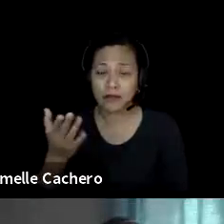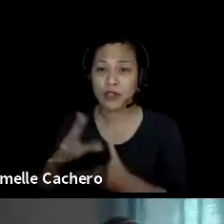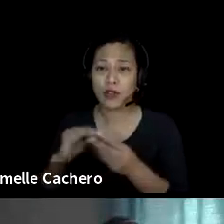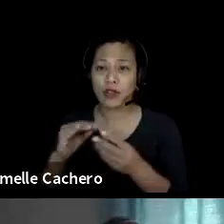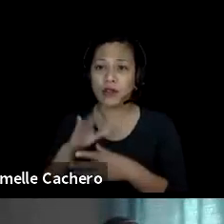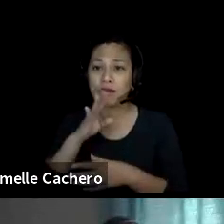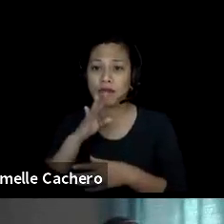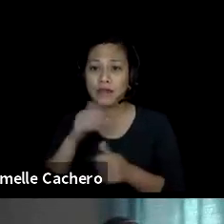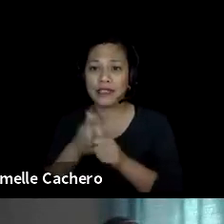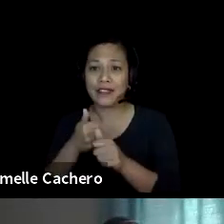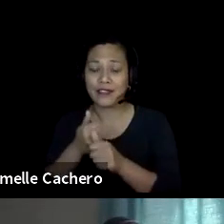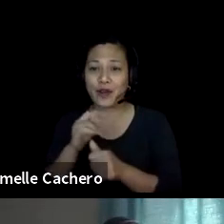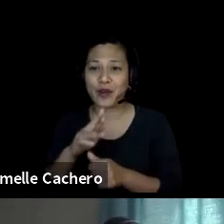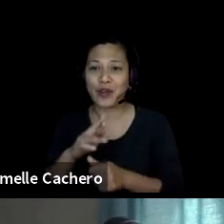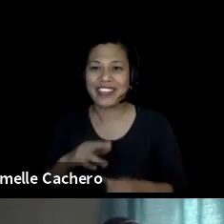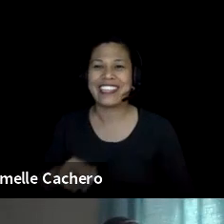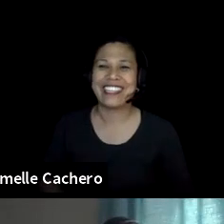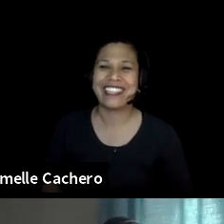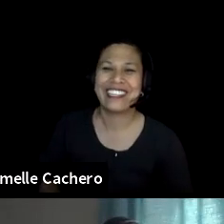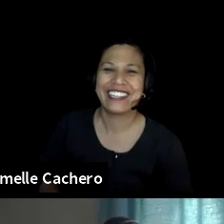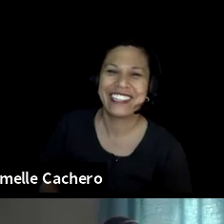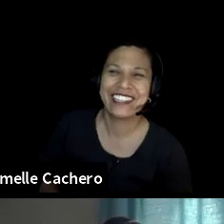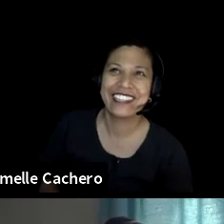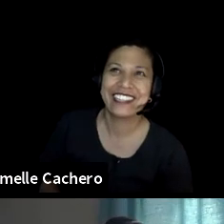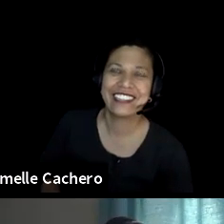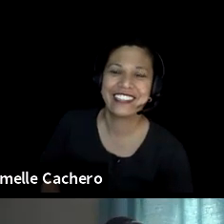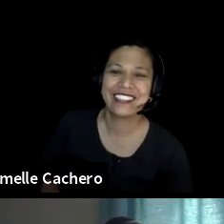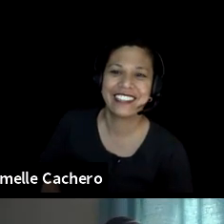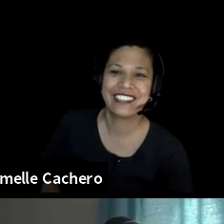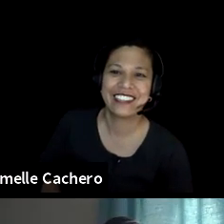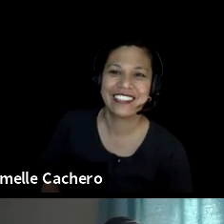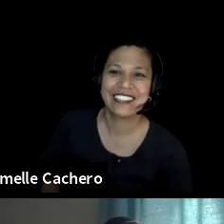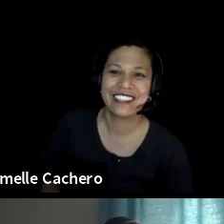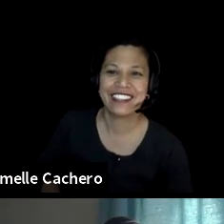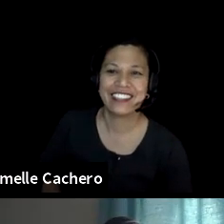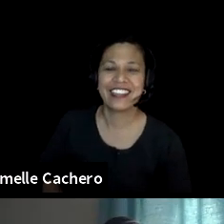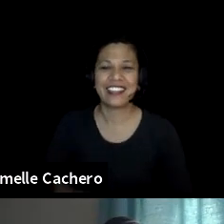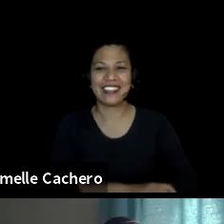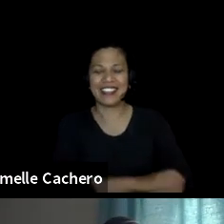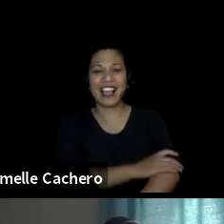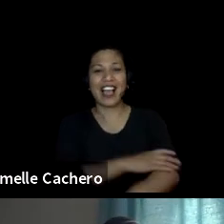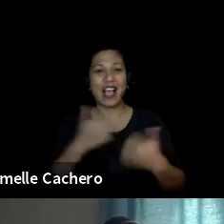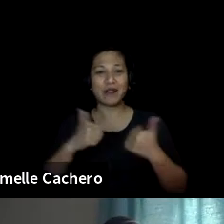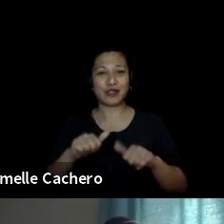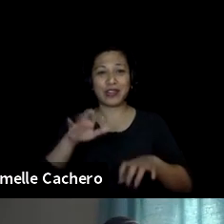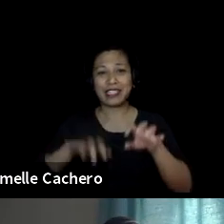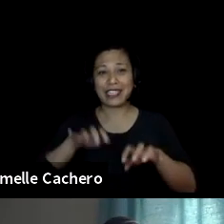mic, or I can... Sure. I was trying to type it out, and then